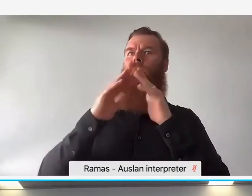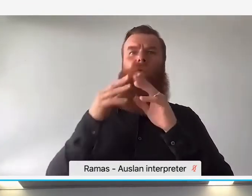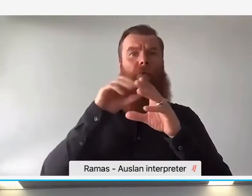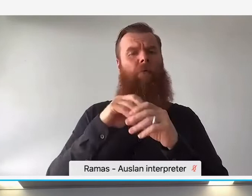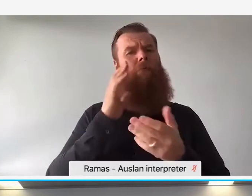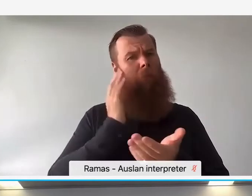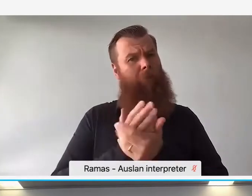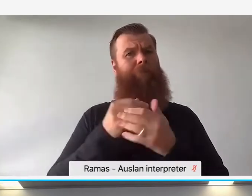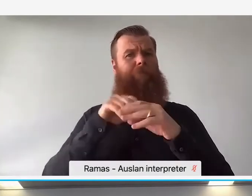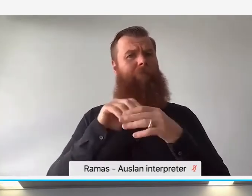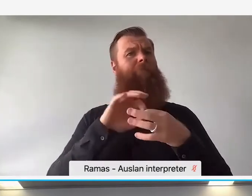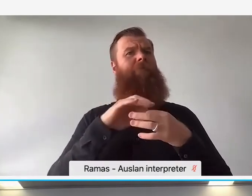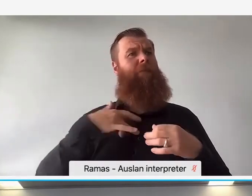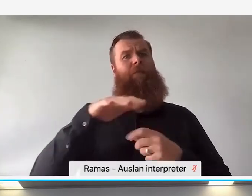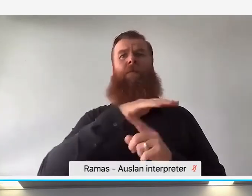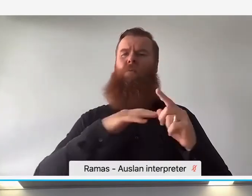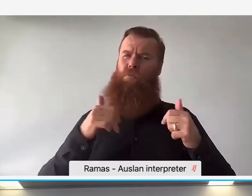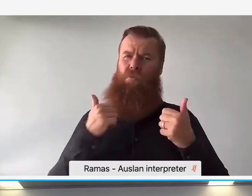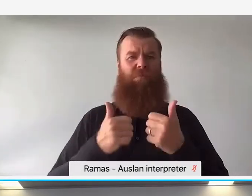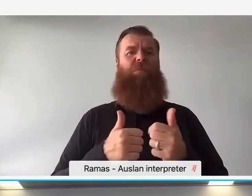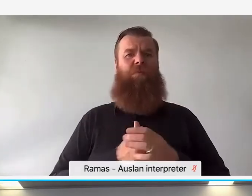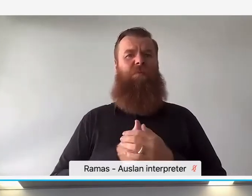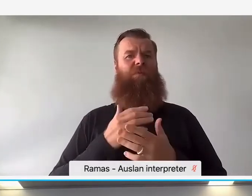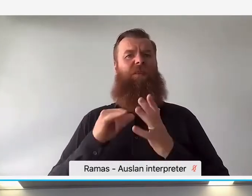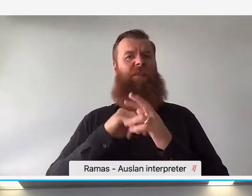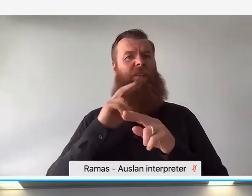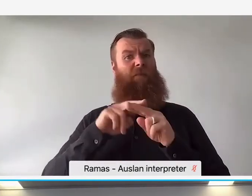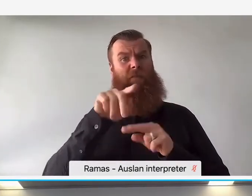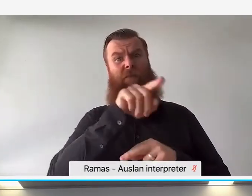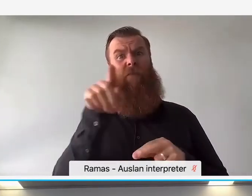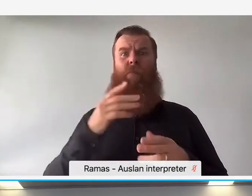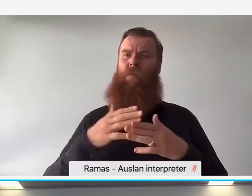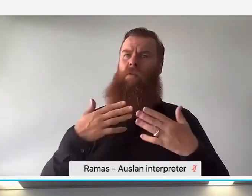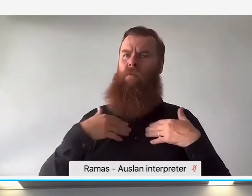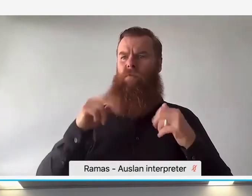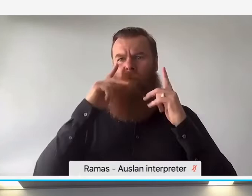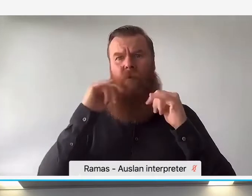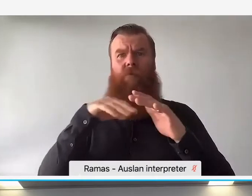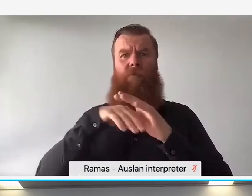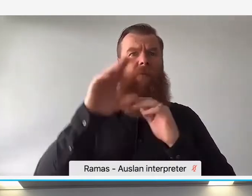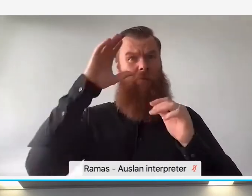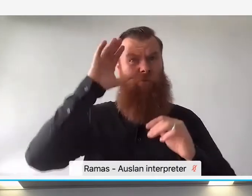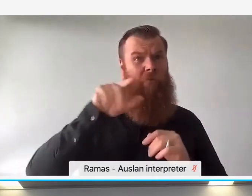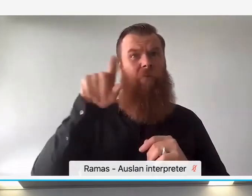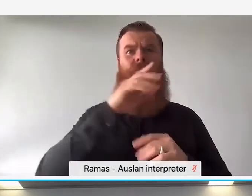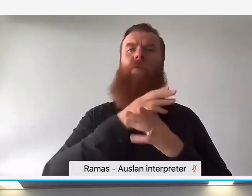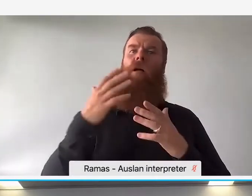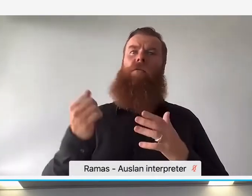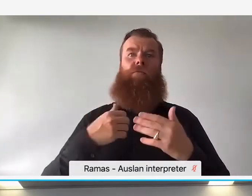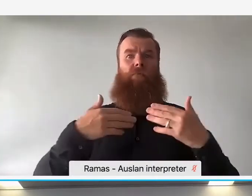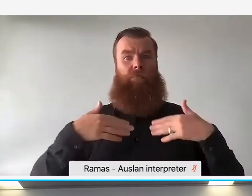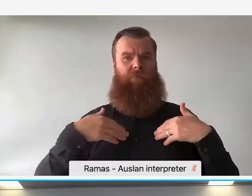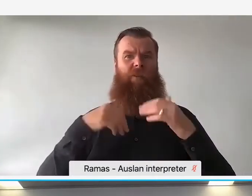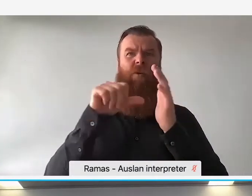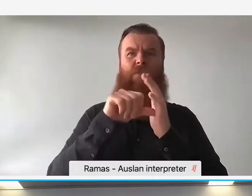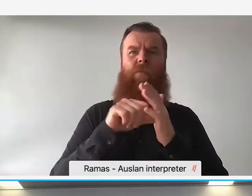Workers undertake health screening in-country as a visa prerequisite, and workers must have health insurance while they're in Australia. They receive